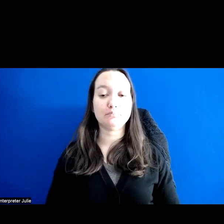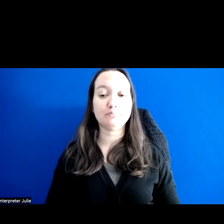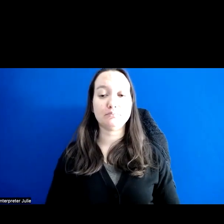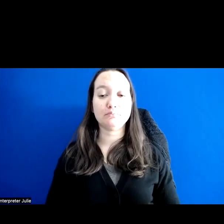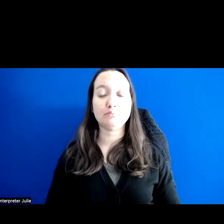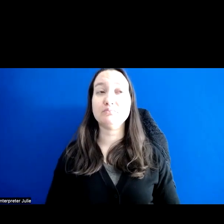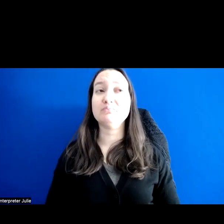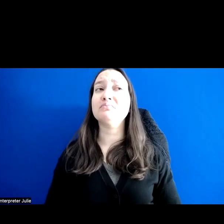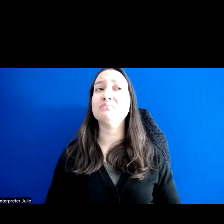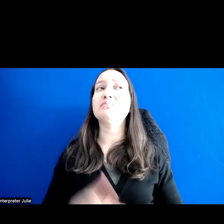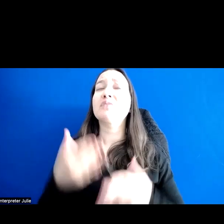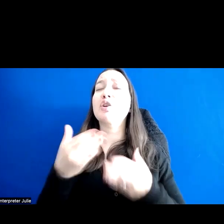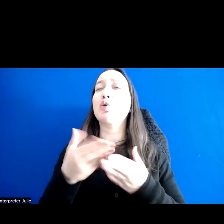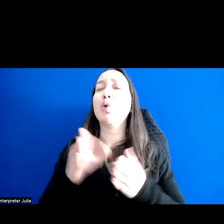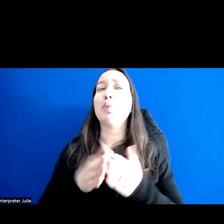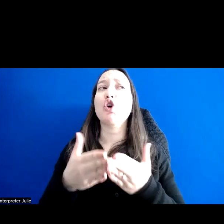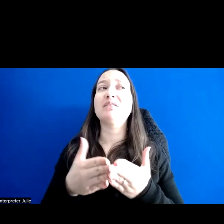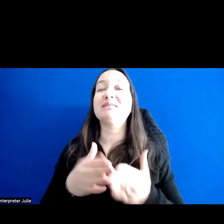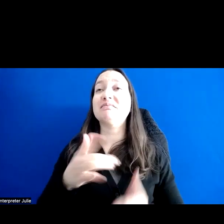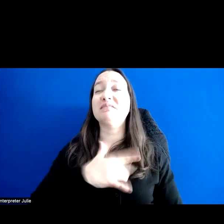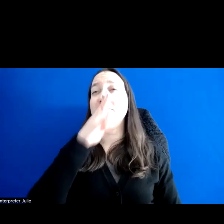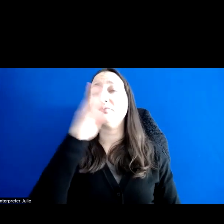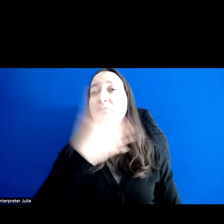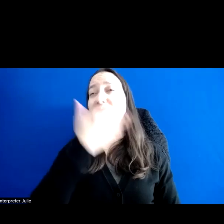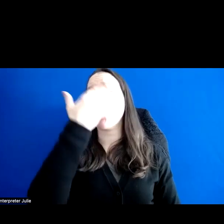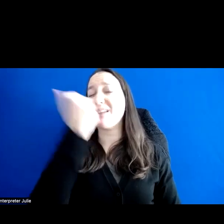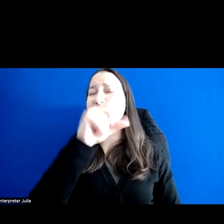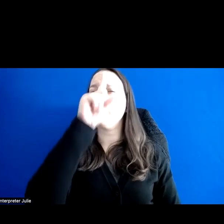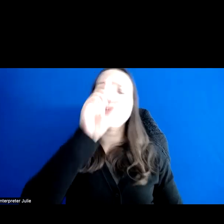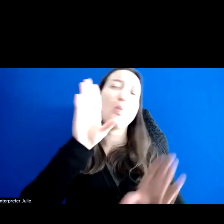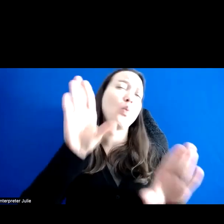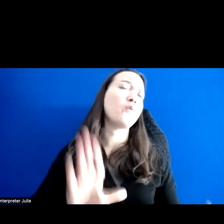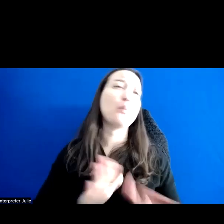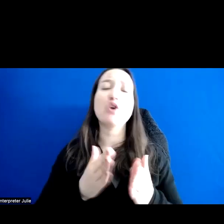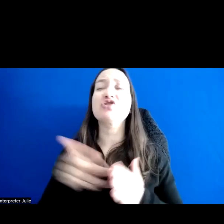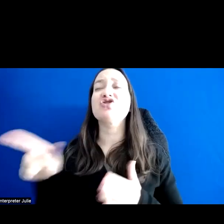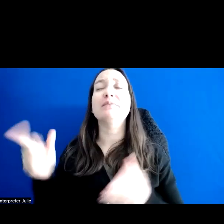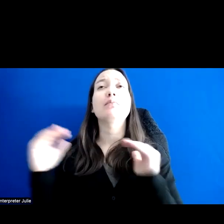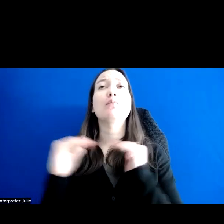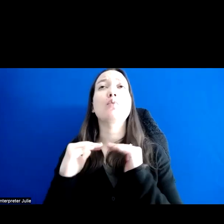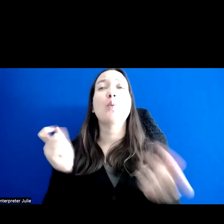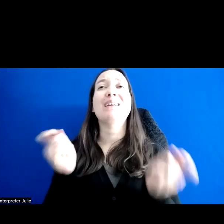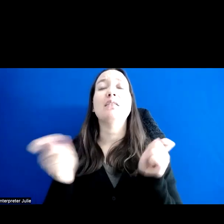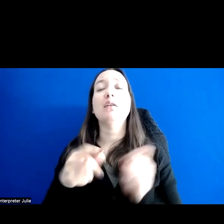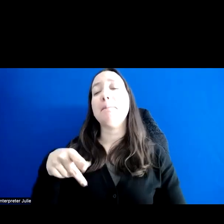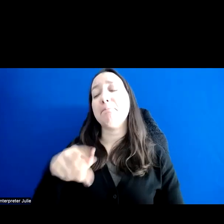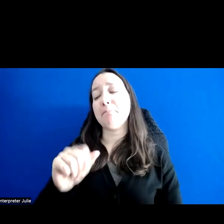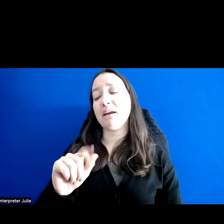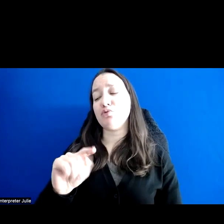Very close to that book is a book that gets forgotten, but I think it's a wonderful book that she co-edited with Patricia